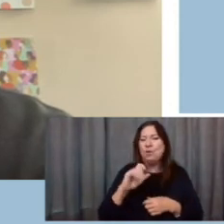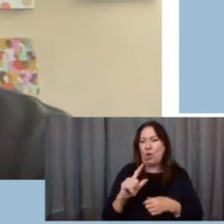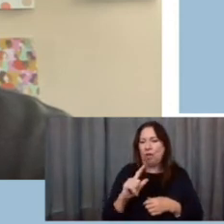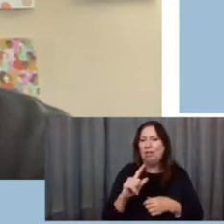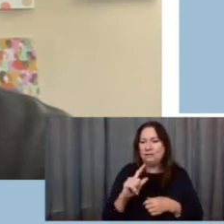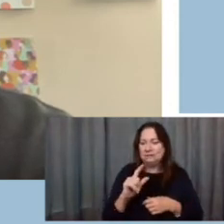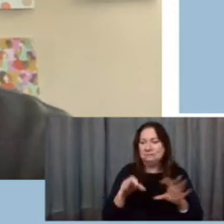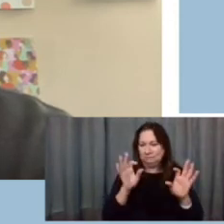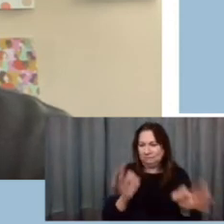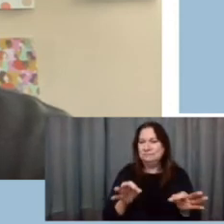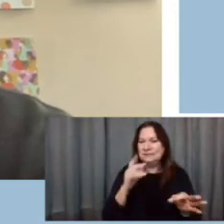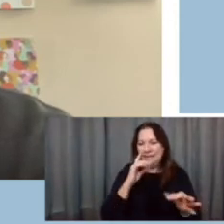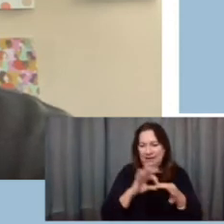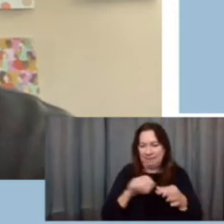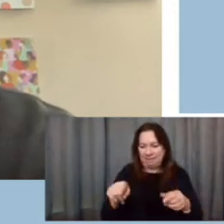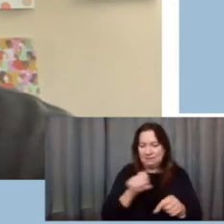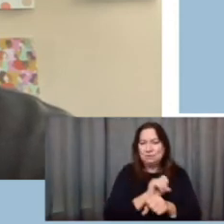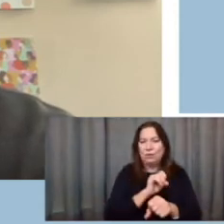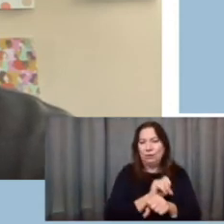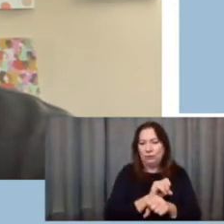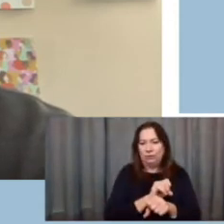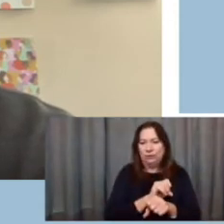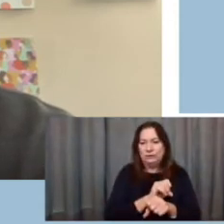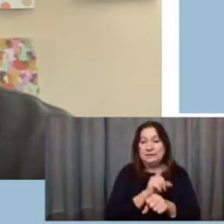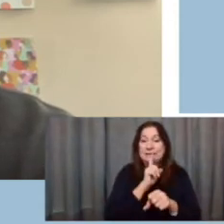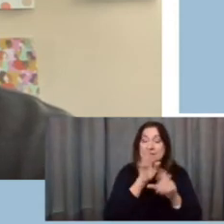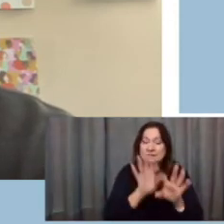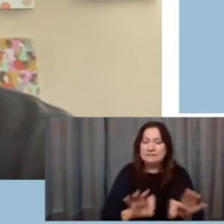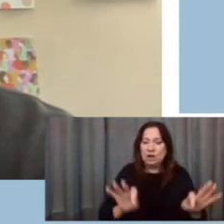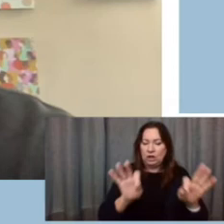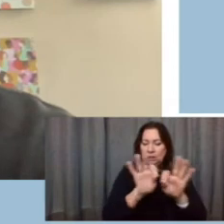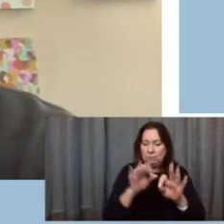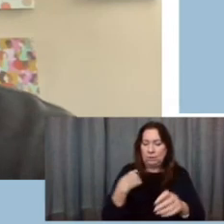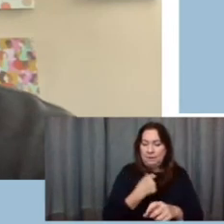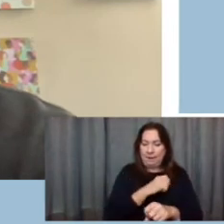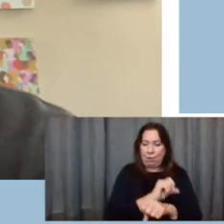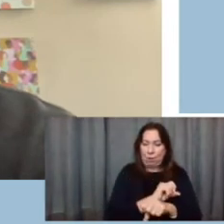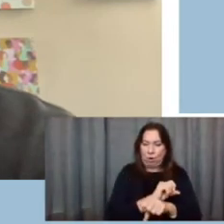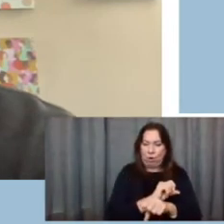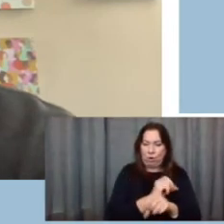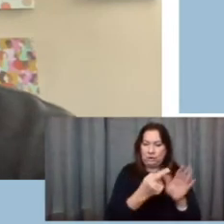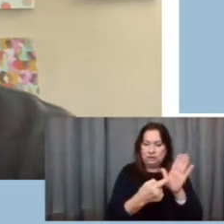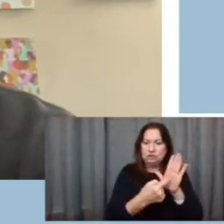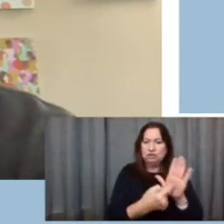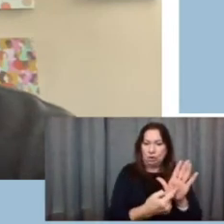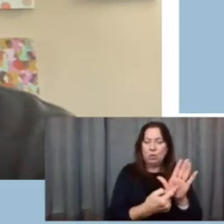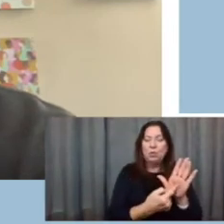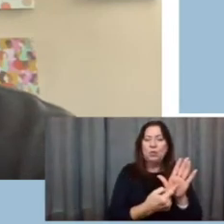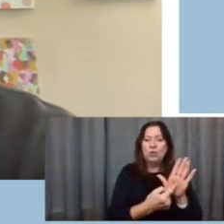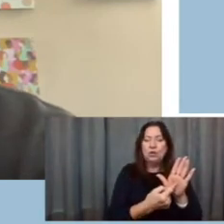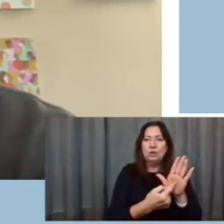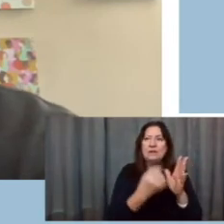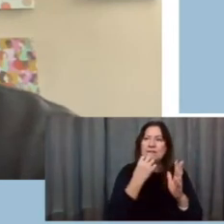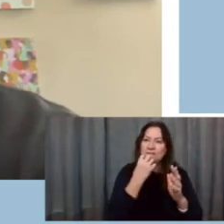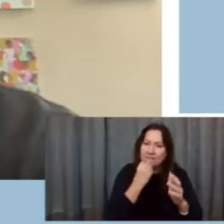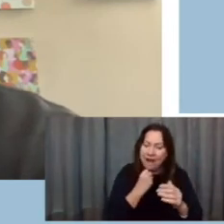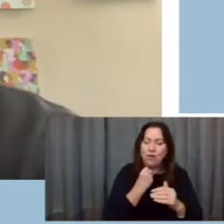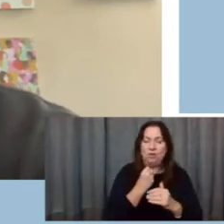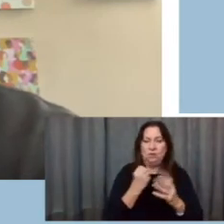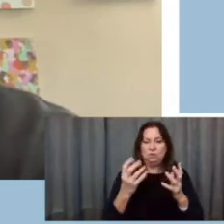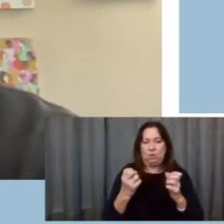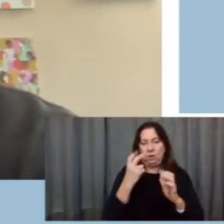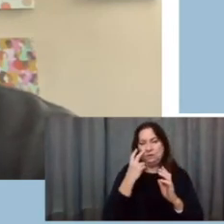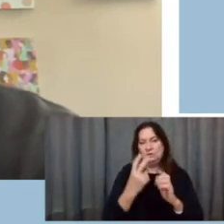about this work. It's important that our work reflect the values that we want to